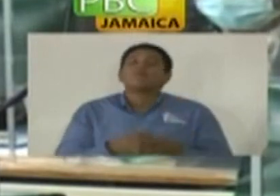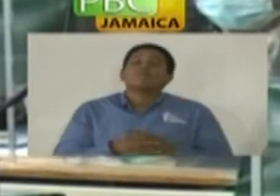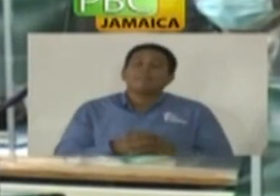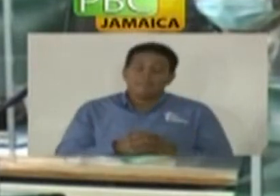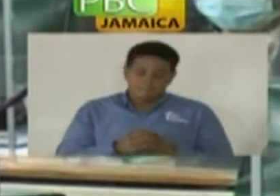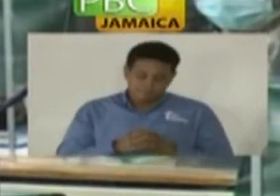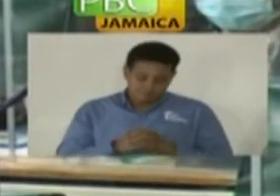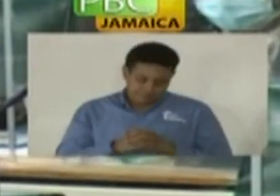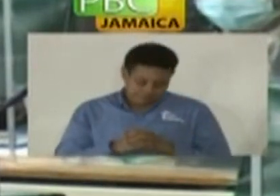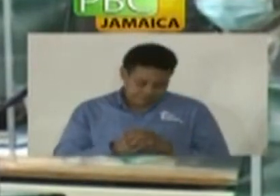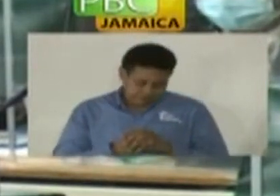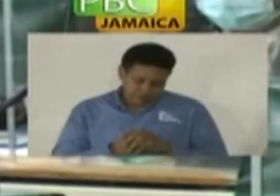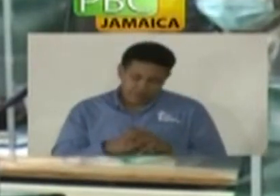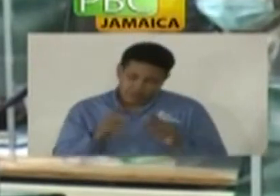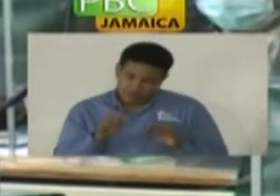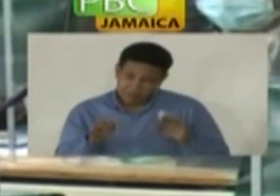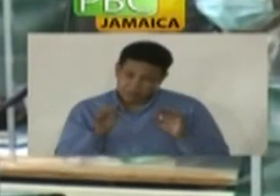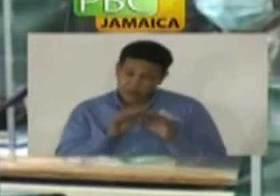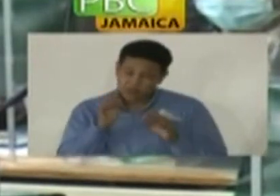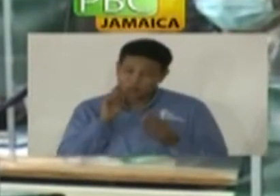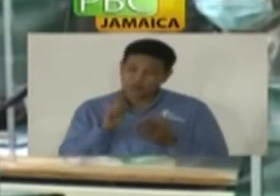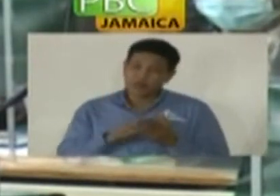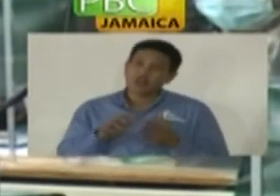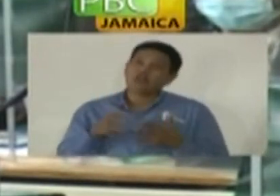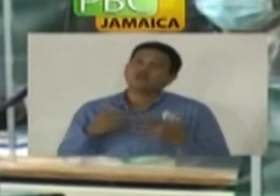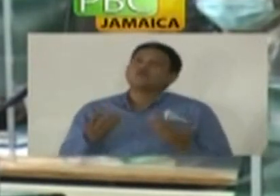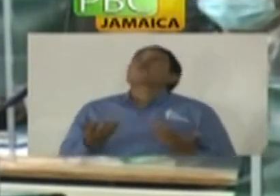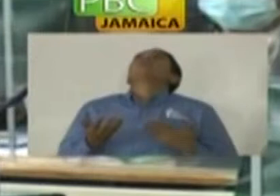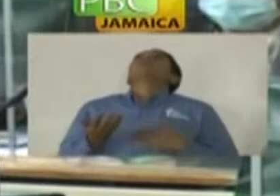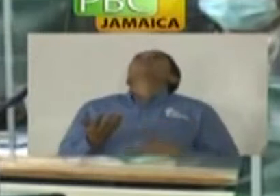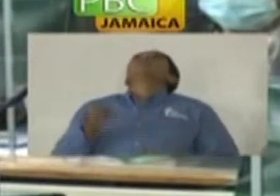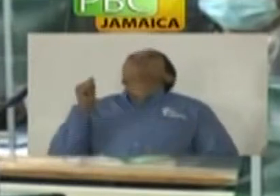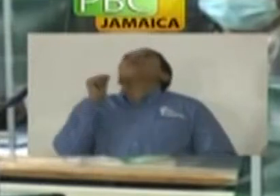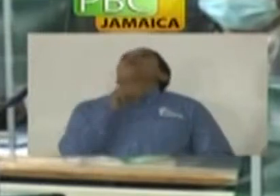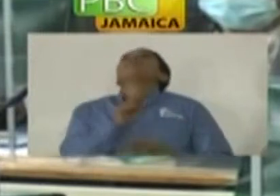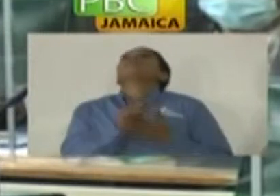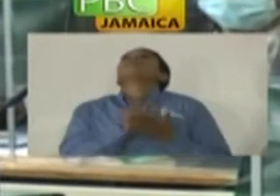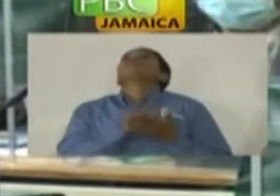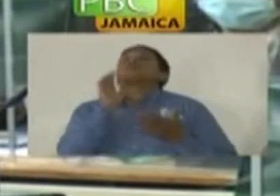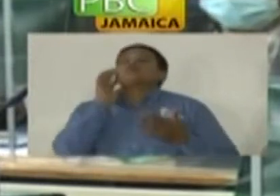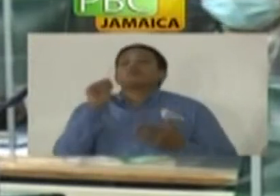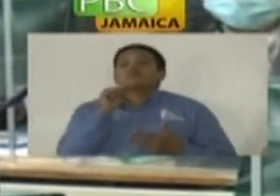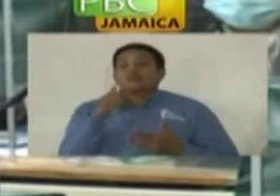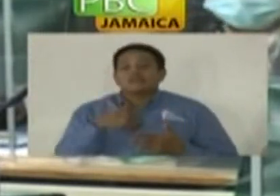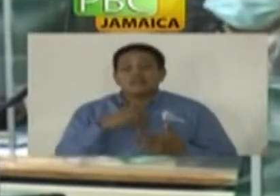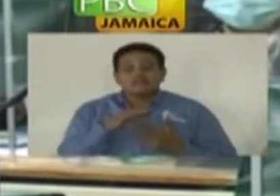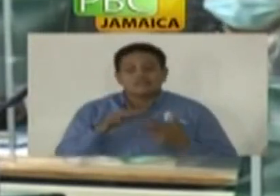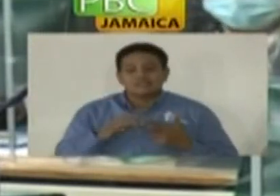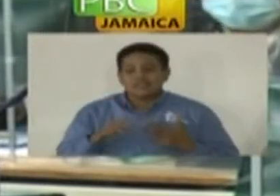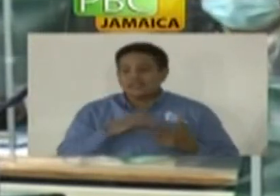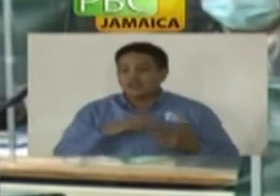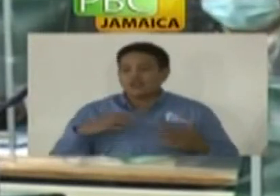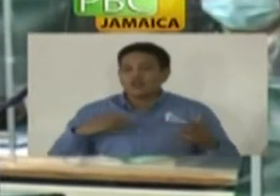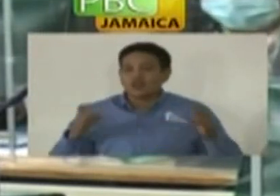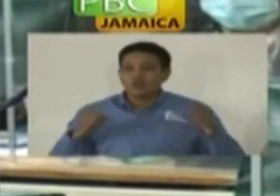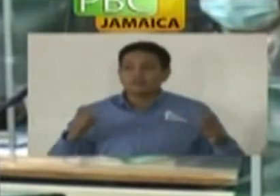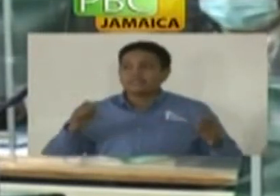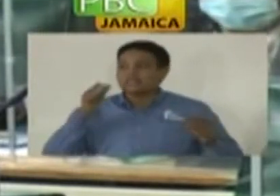So it's important to recognize that every bill will not have a joint select committee, and that does